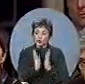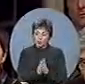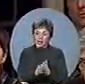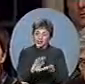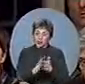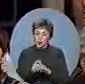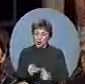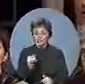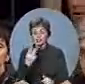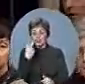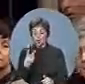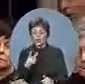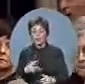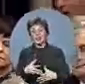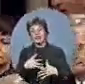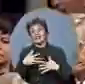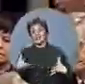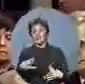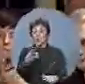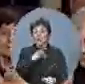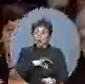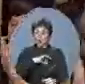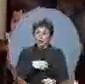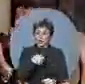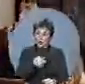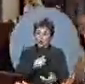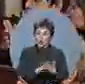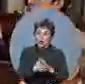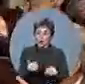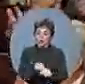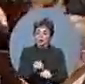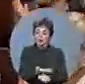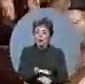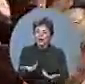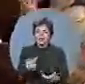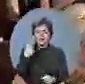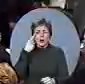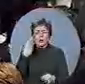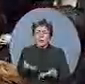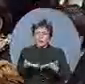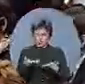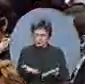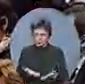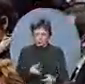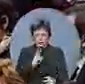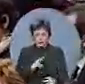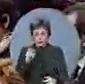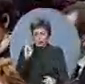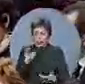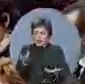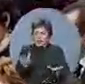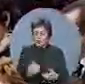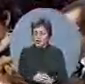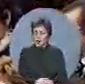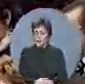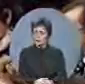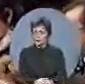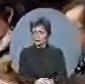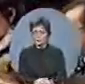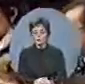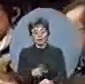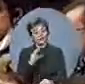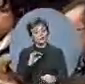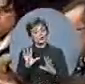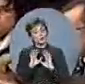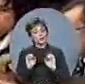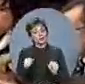sensible proposition from Pembina? The Right Honourable the Prime Minister. Well, Mr. Speaker, I don't know the